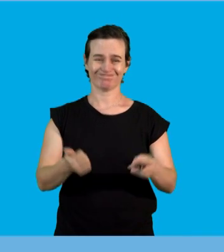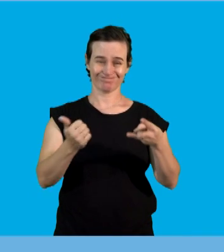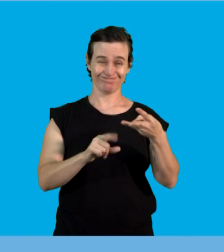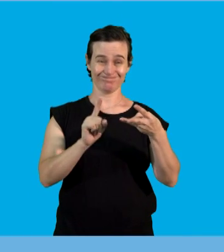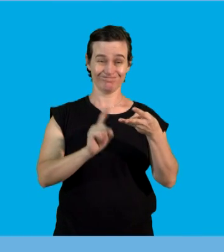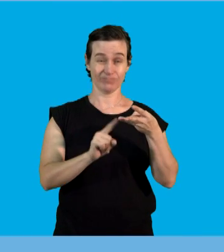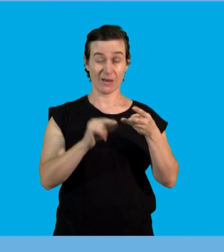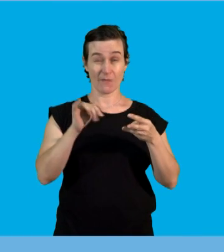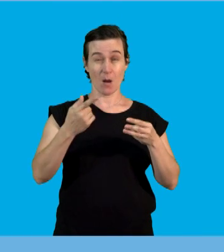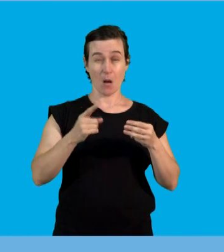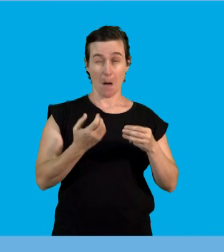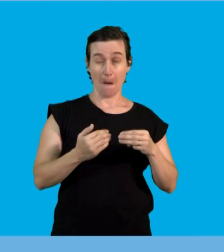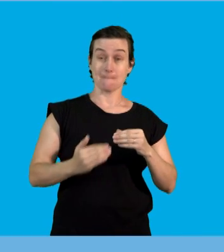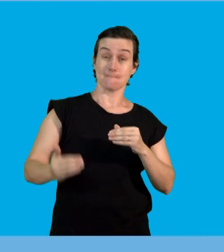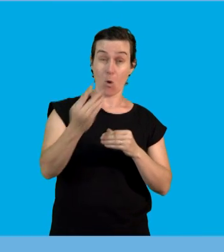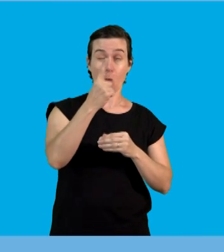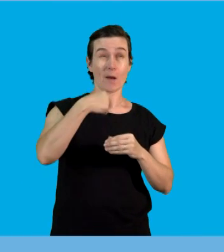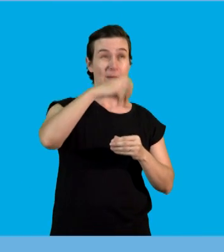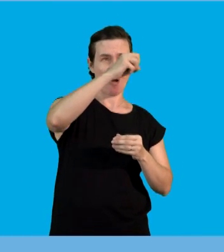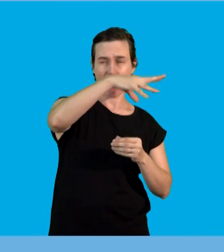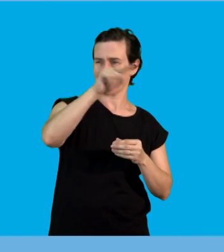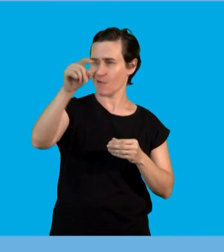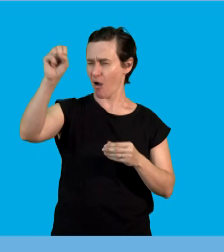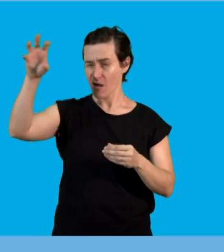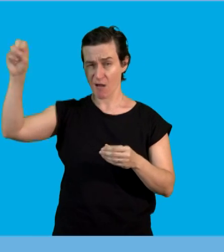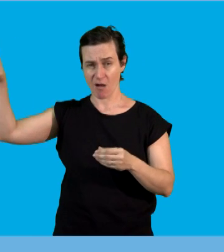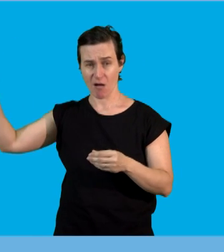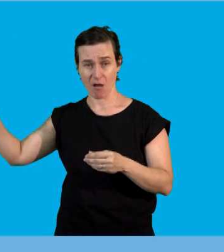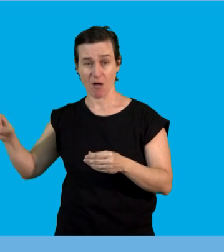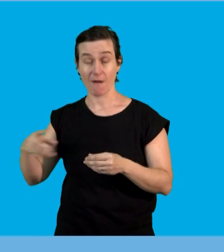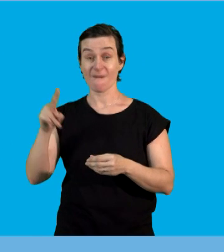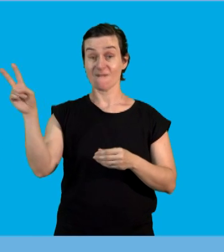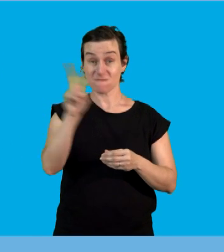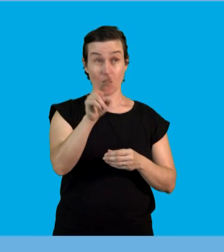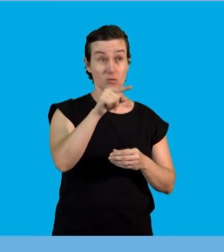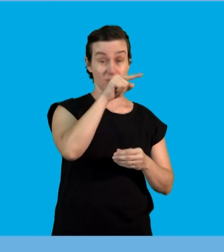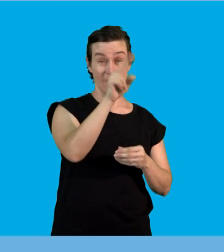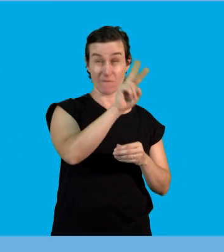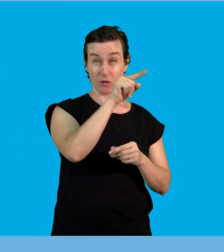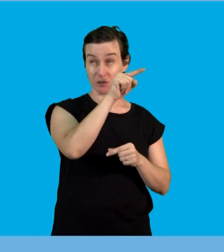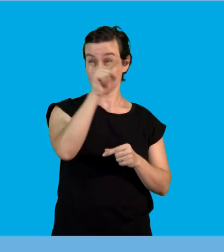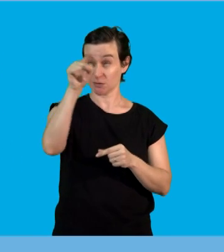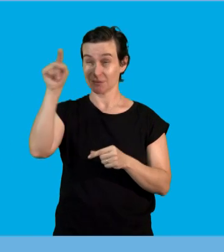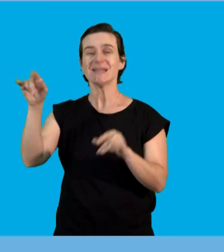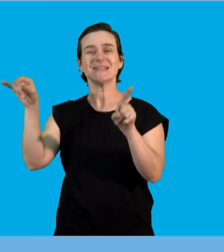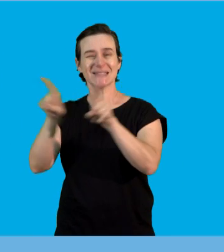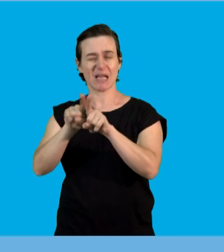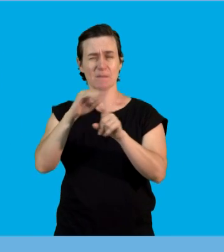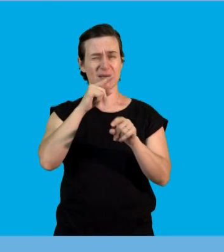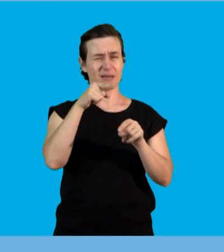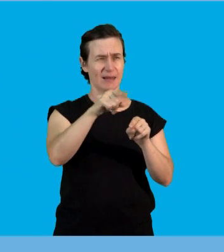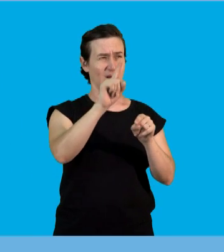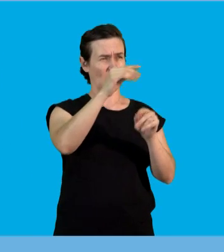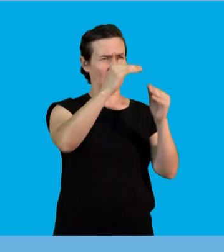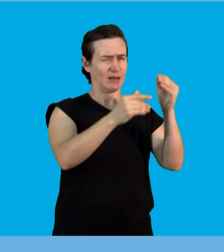more lights are switched on, the voltage across all the light bulbs remain the same, and the brightness of the light bulbs does